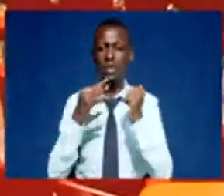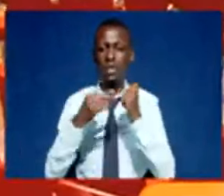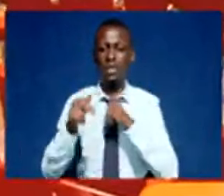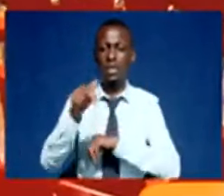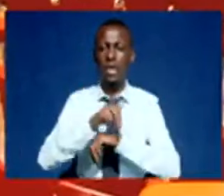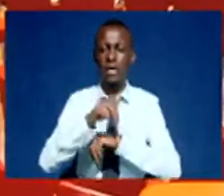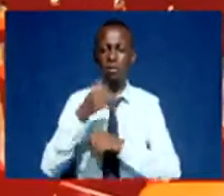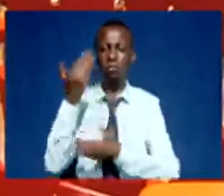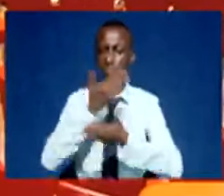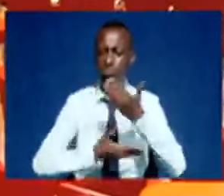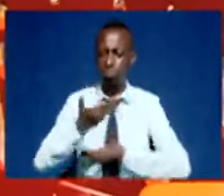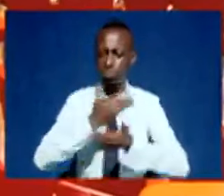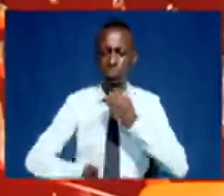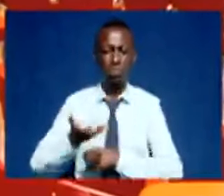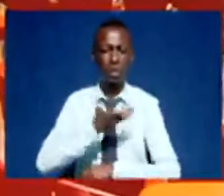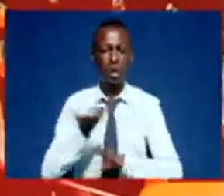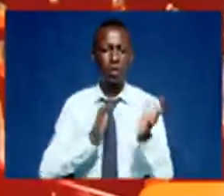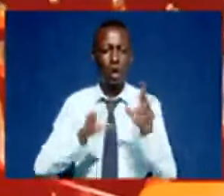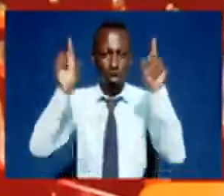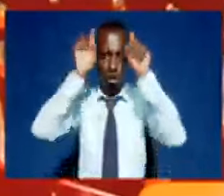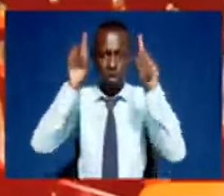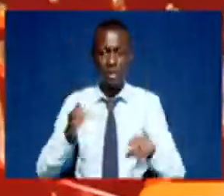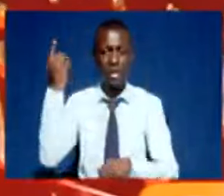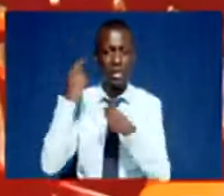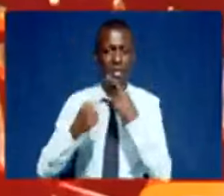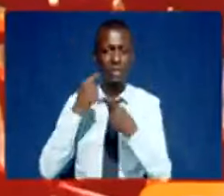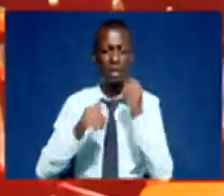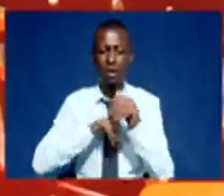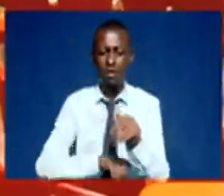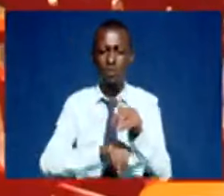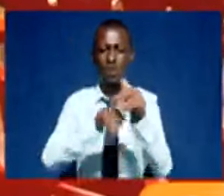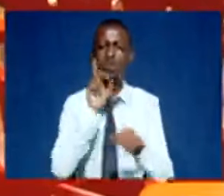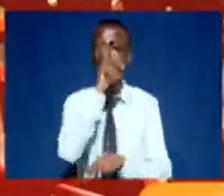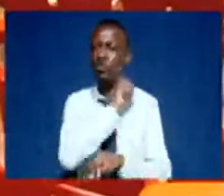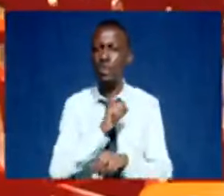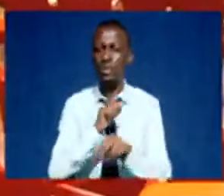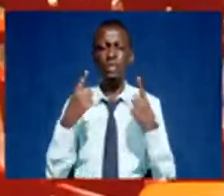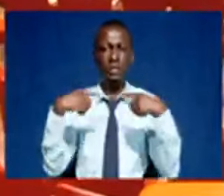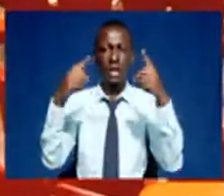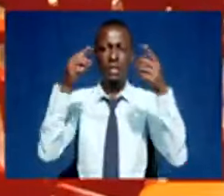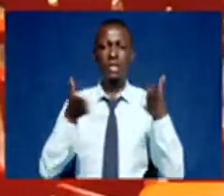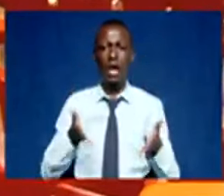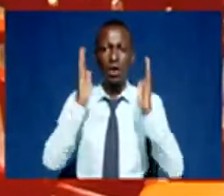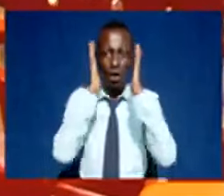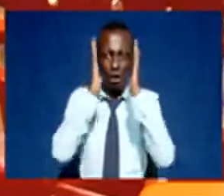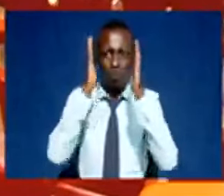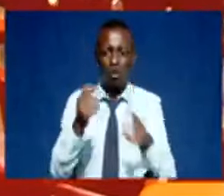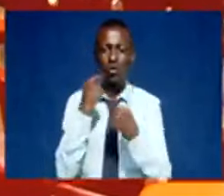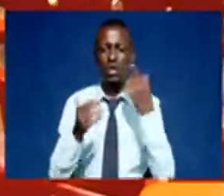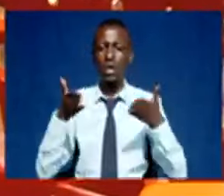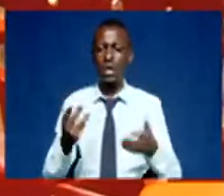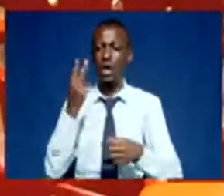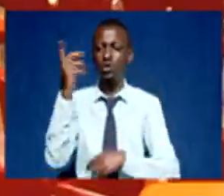Dialogue Council, dubbed Umushitirano, last year were followed and yielded fruits. Focus now shifts to this year's